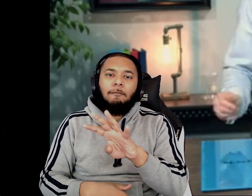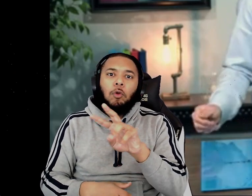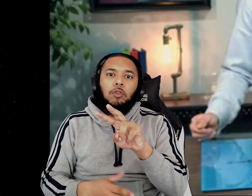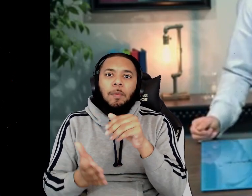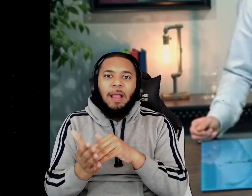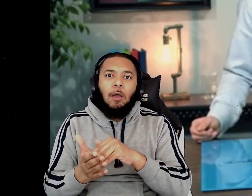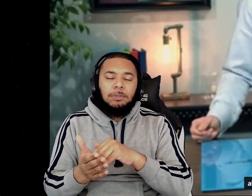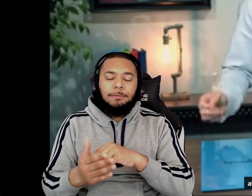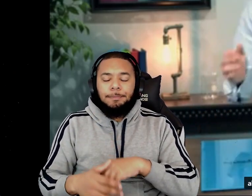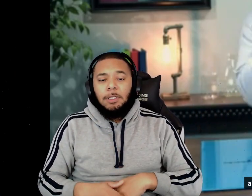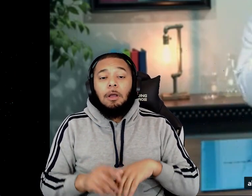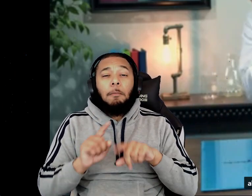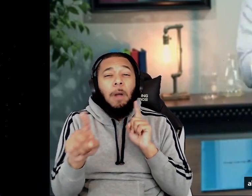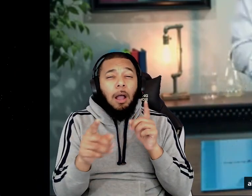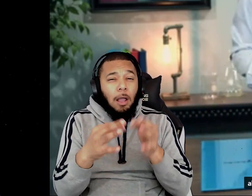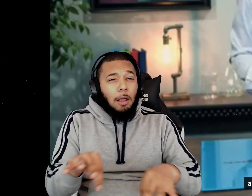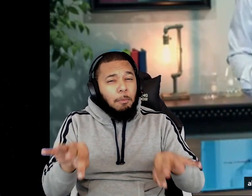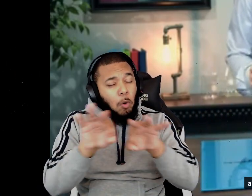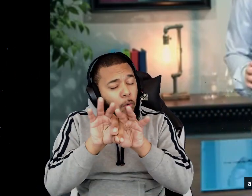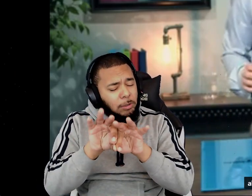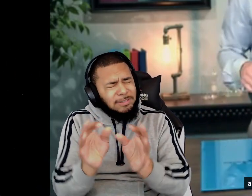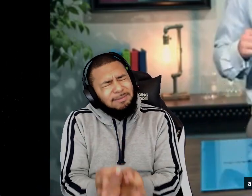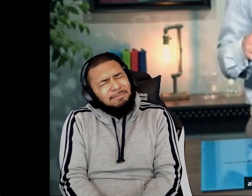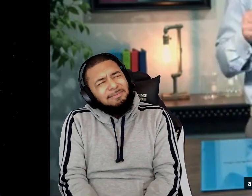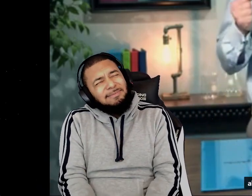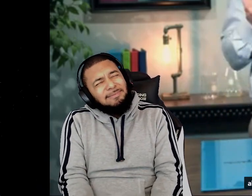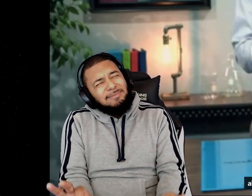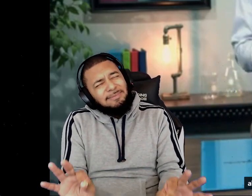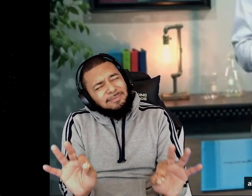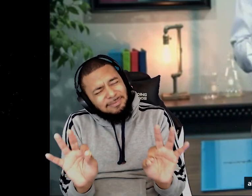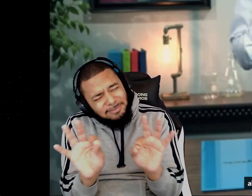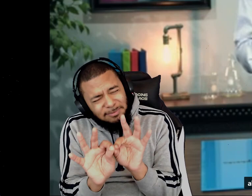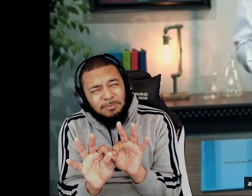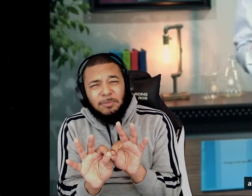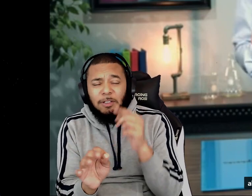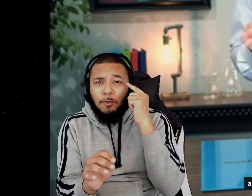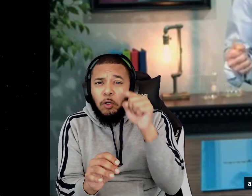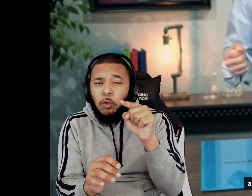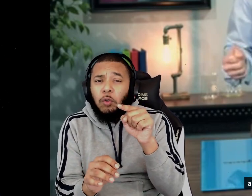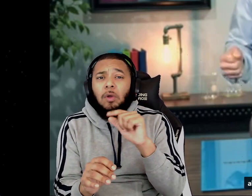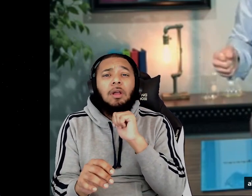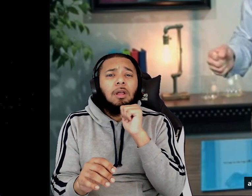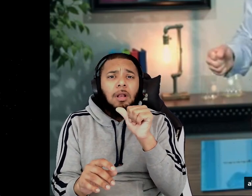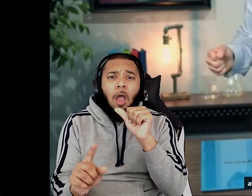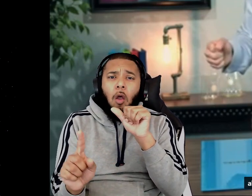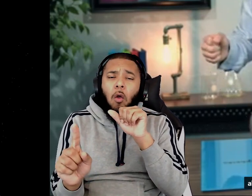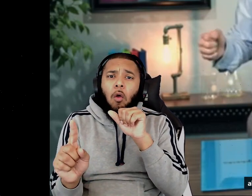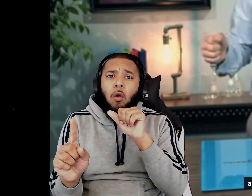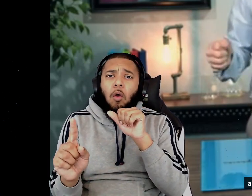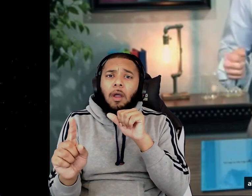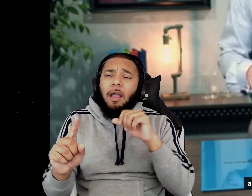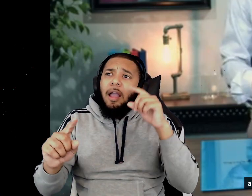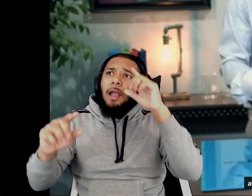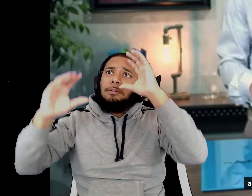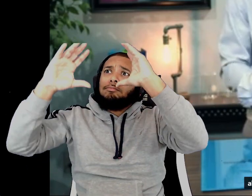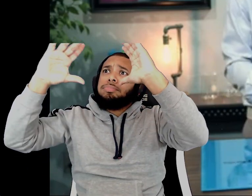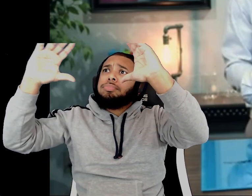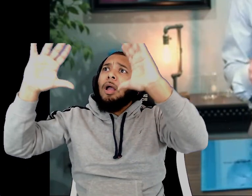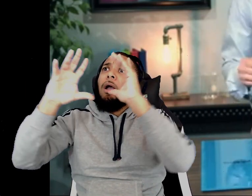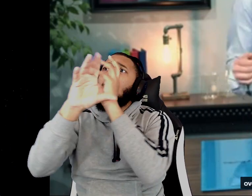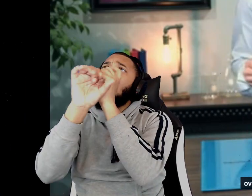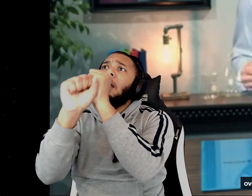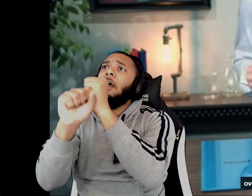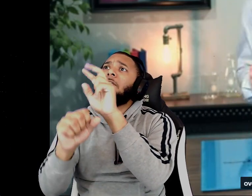for you, though, super important, is to not think about your annual salary too much,